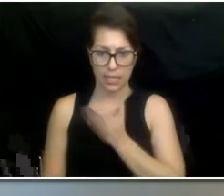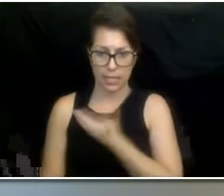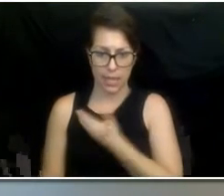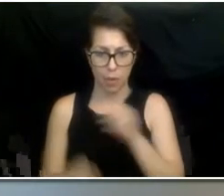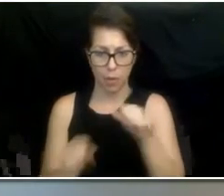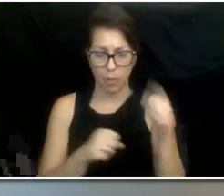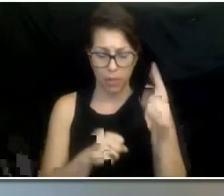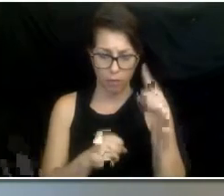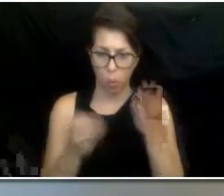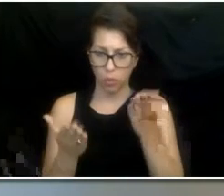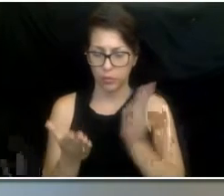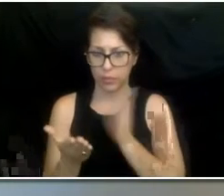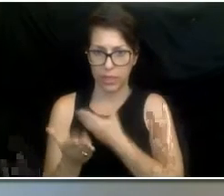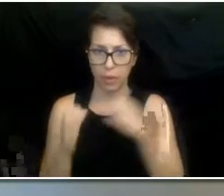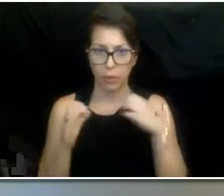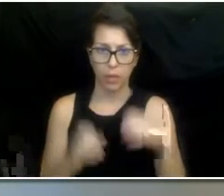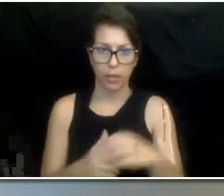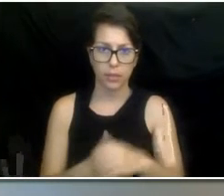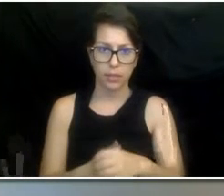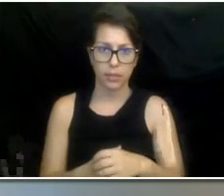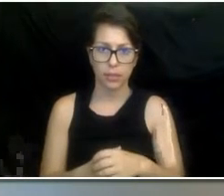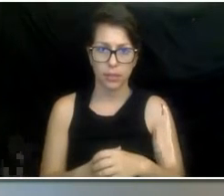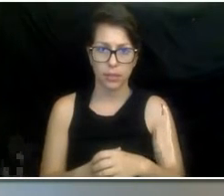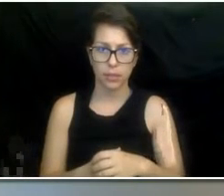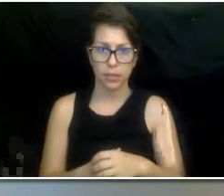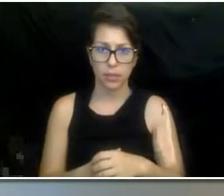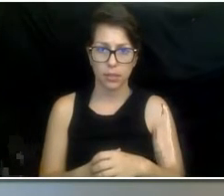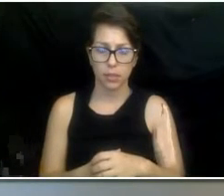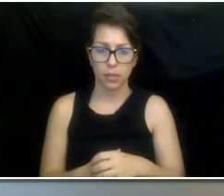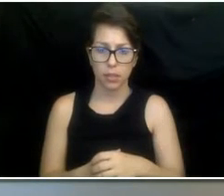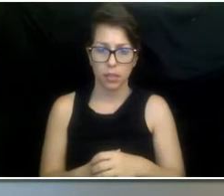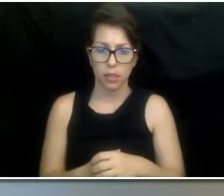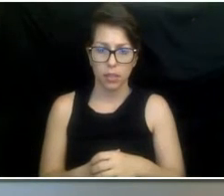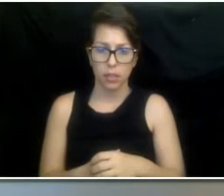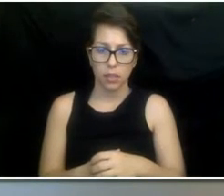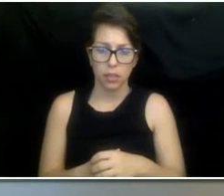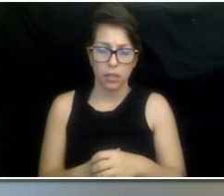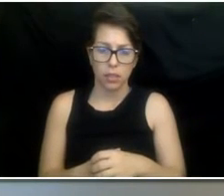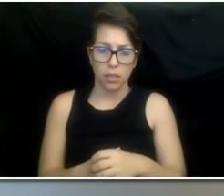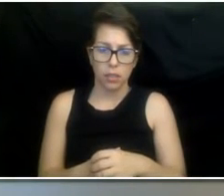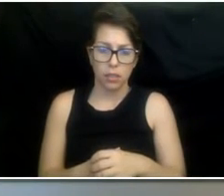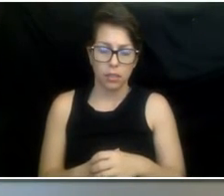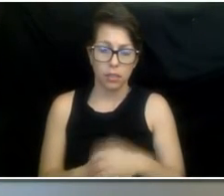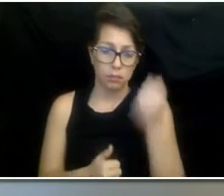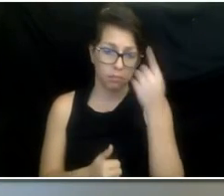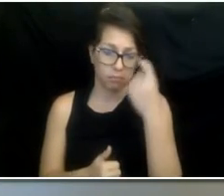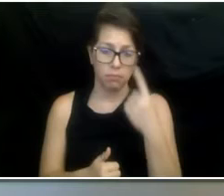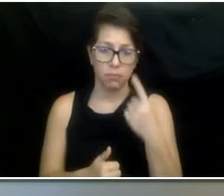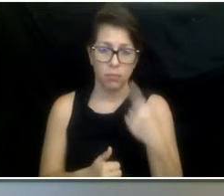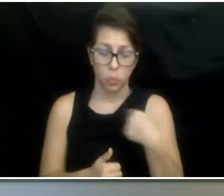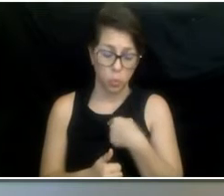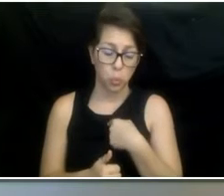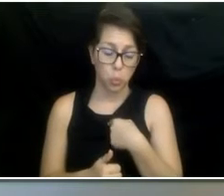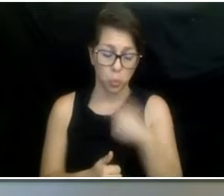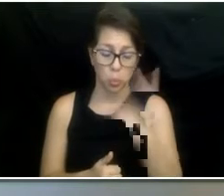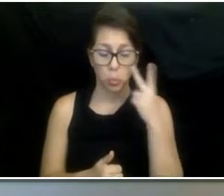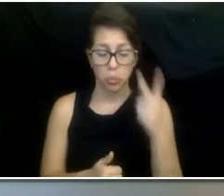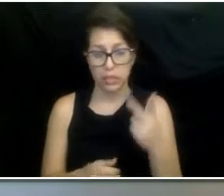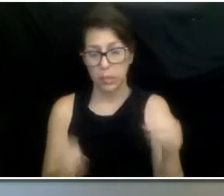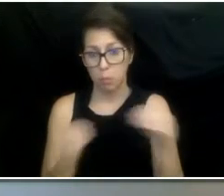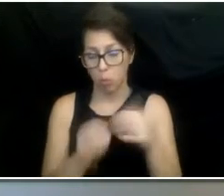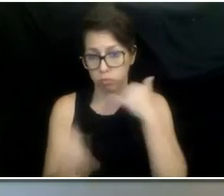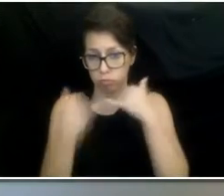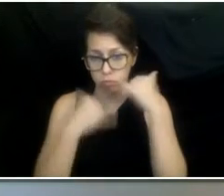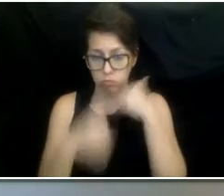immediate crisis that are looking for shelter or for police intervention there are calls sometimes from people who have been